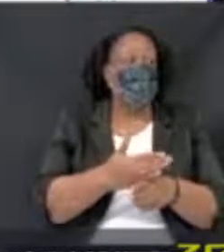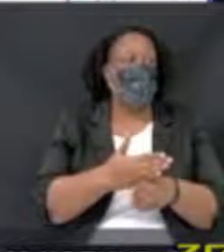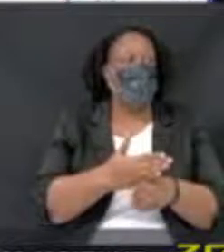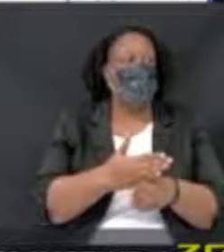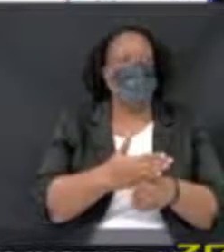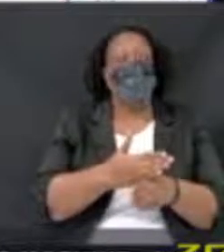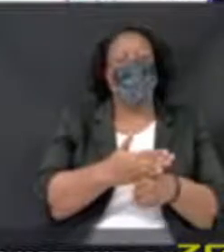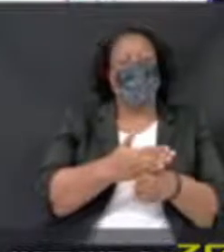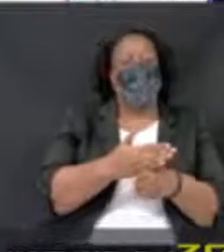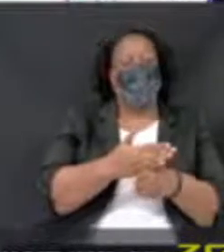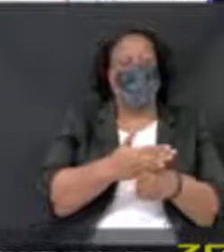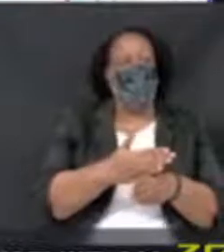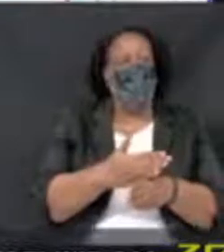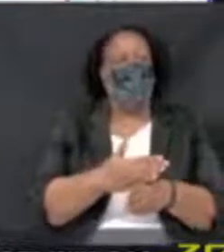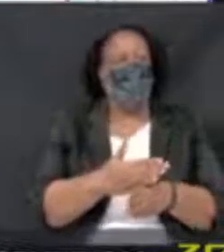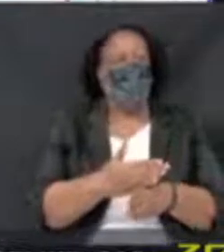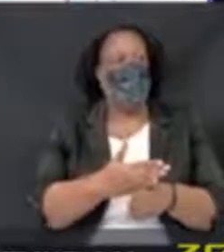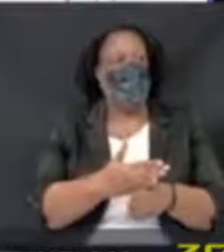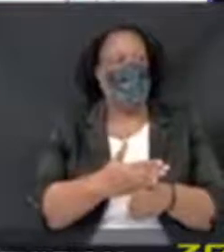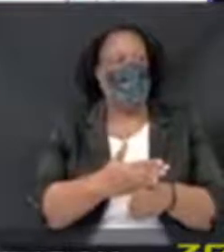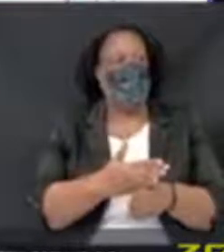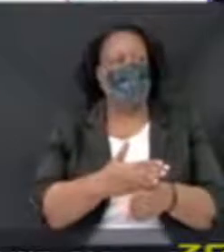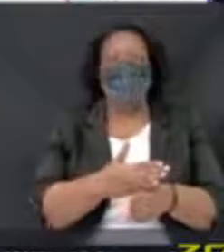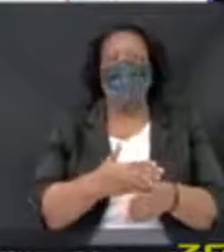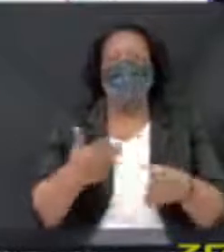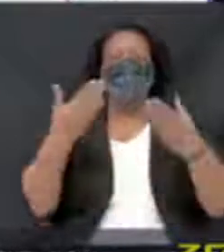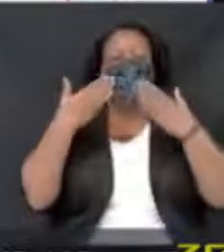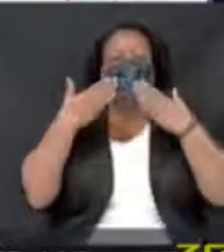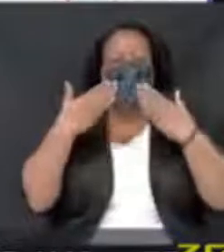people protected. I also want to thank